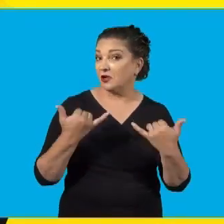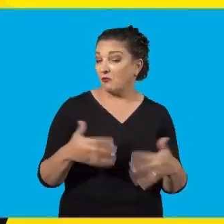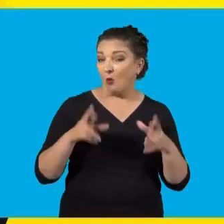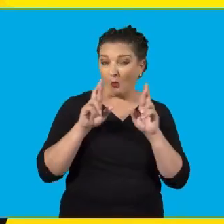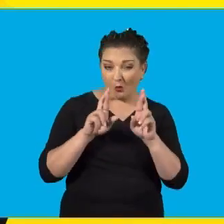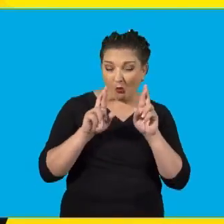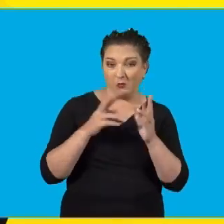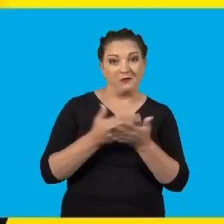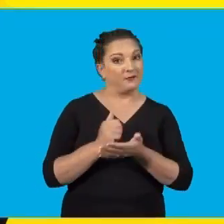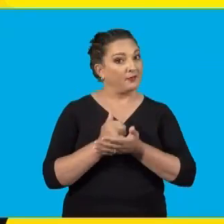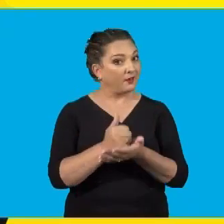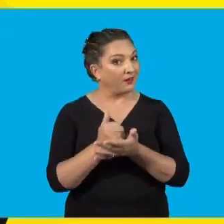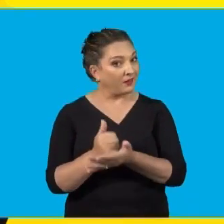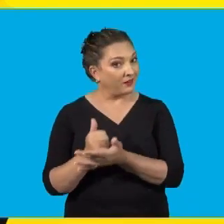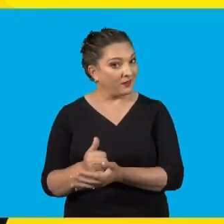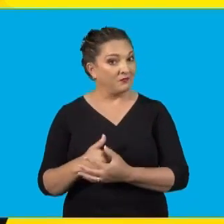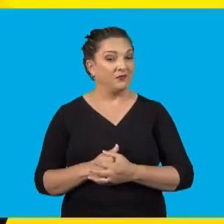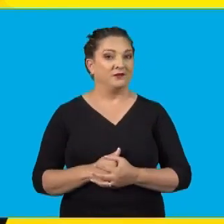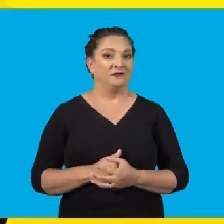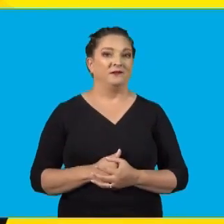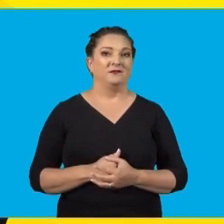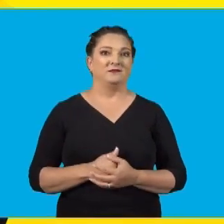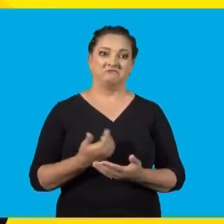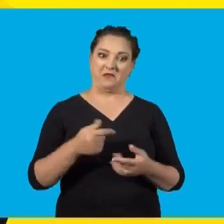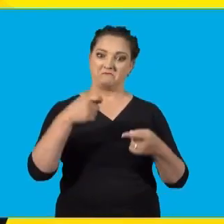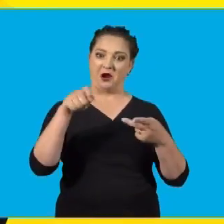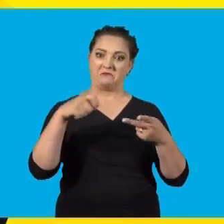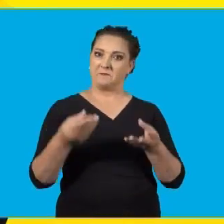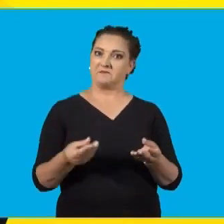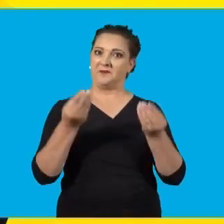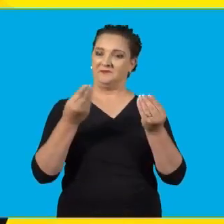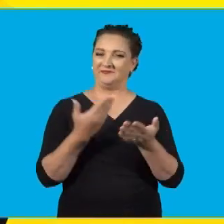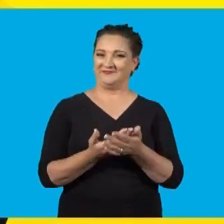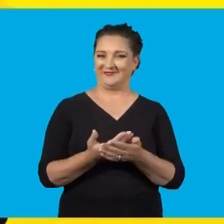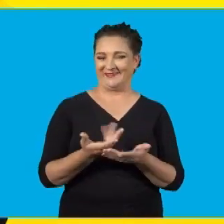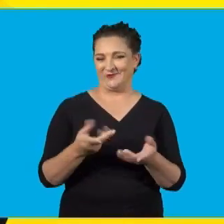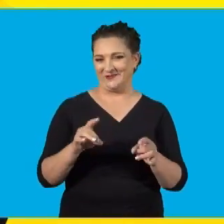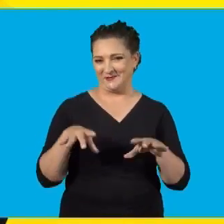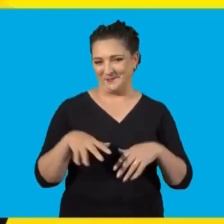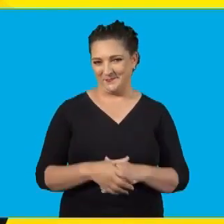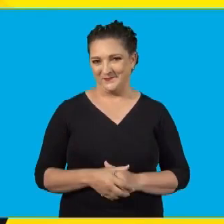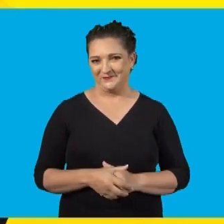with you is going to be very, very helpful, and it is going to earn you the marks that you need in your